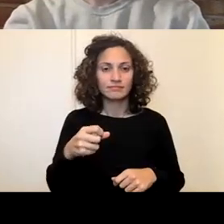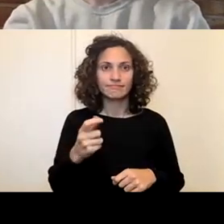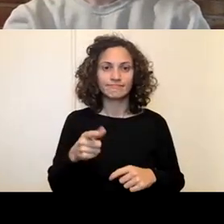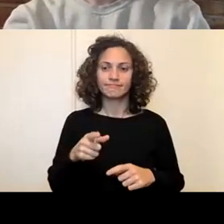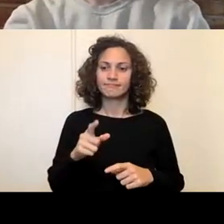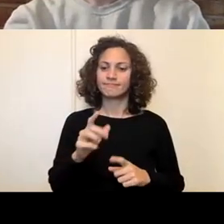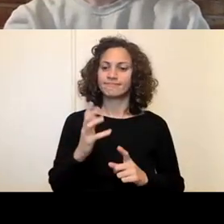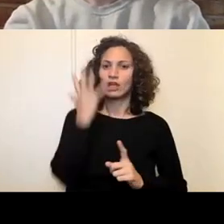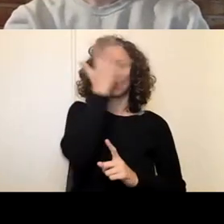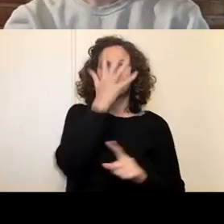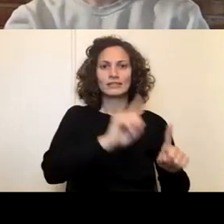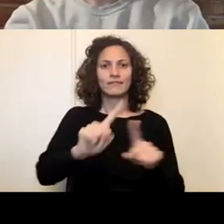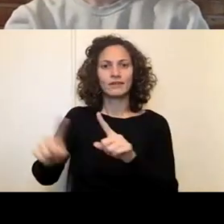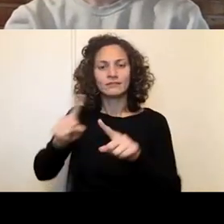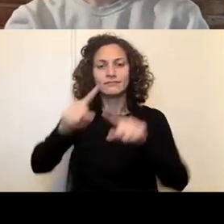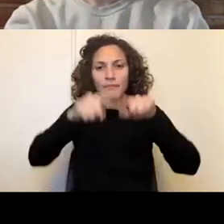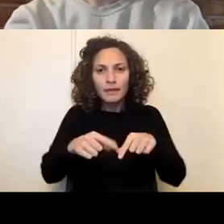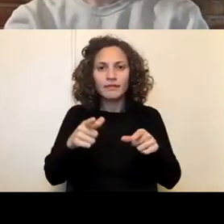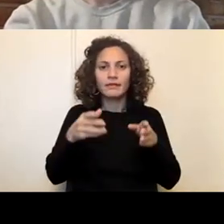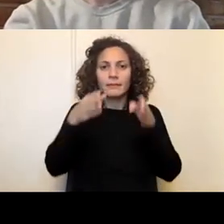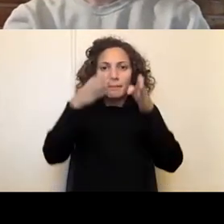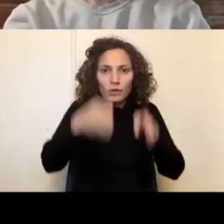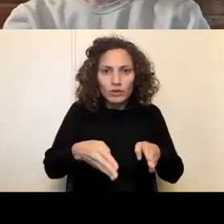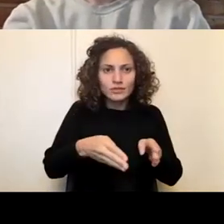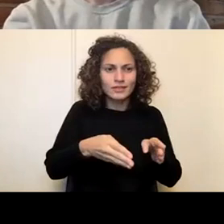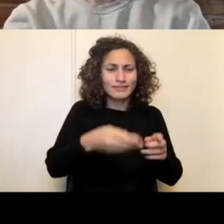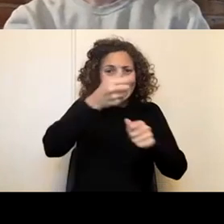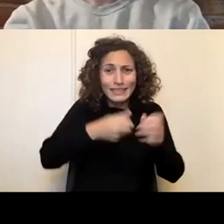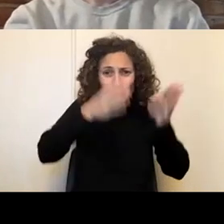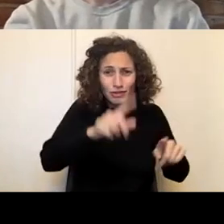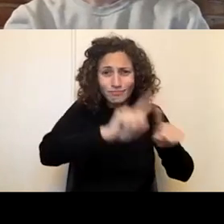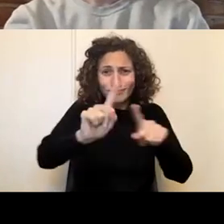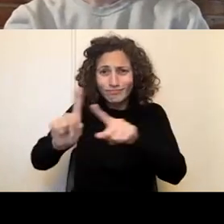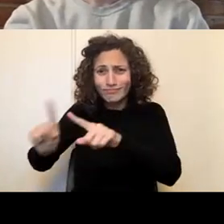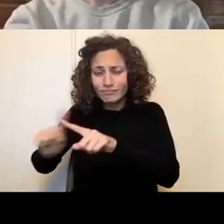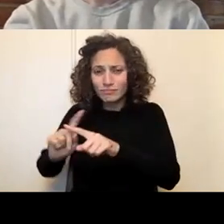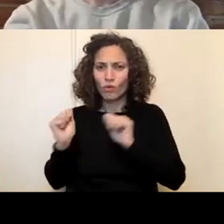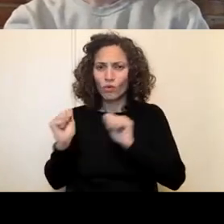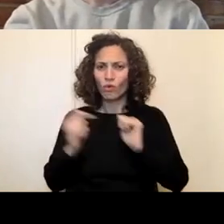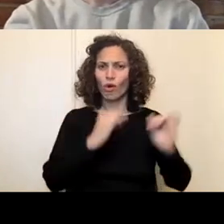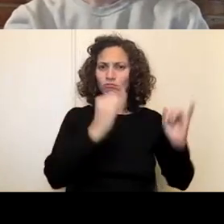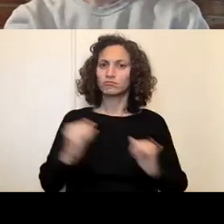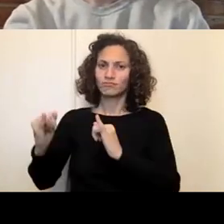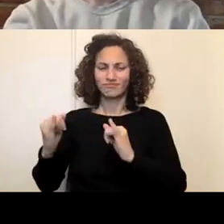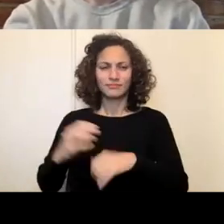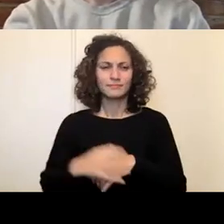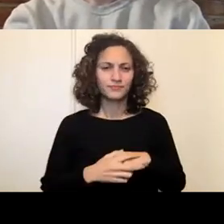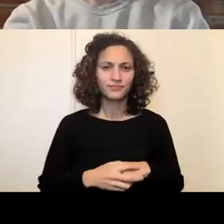like I said, it looks different for every person, because like I said, we're all individuals,